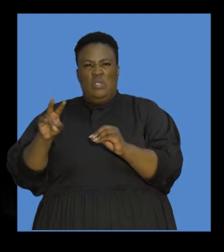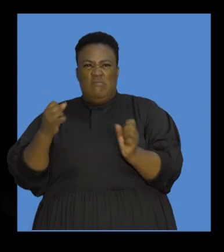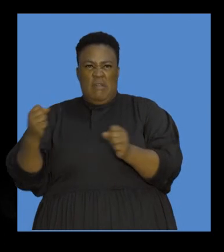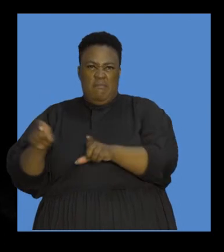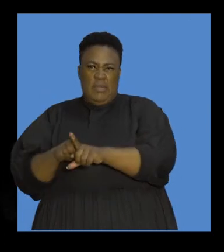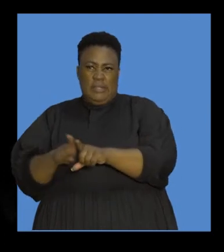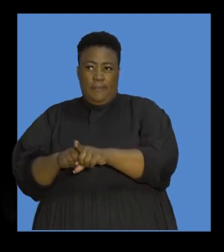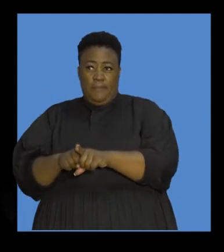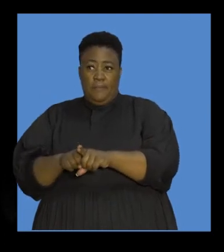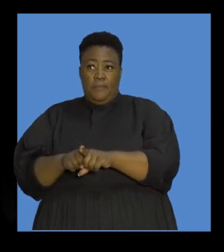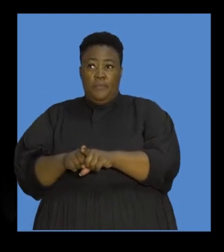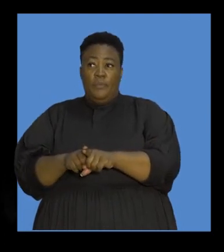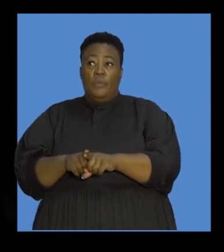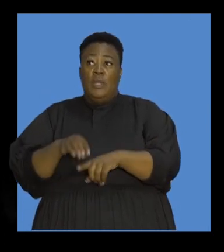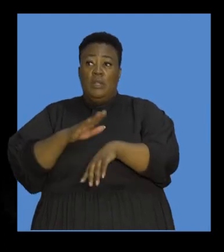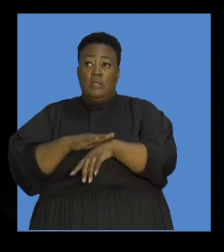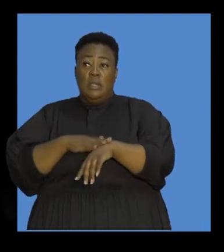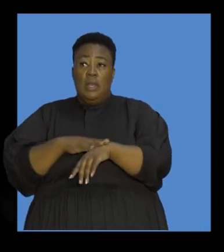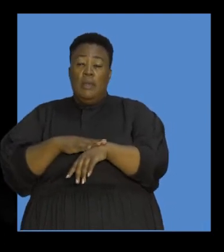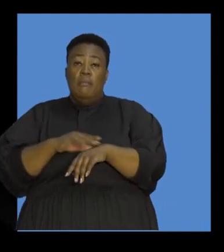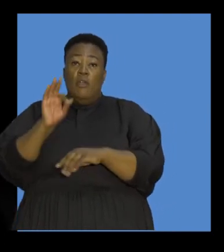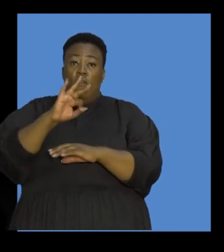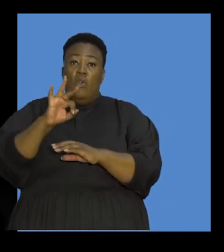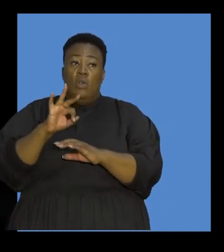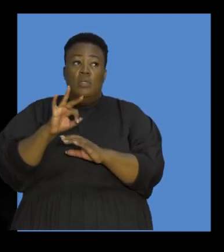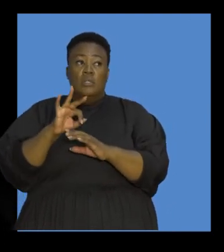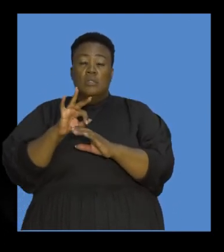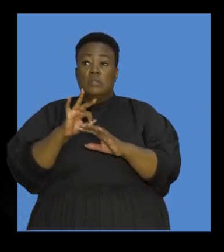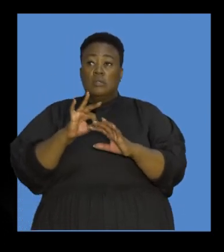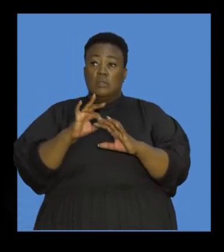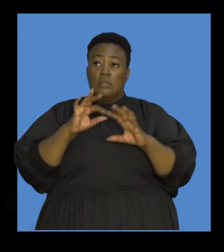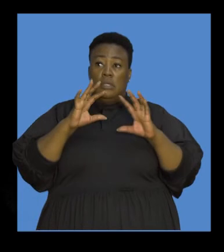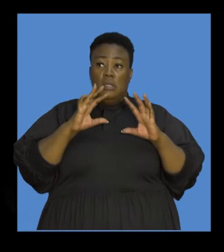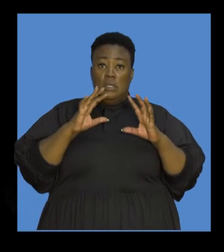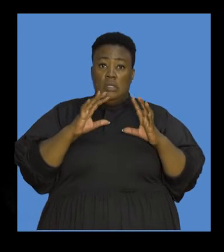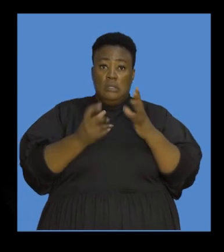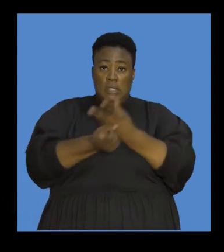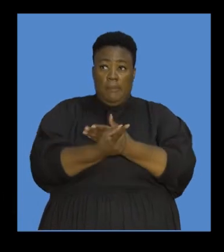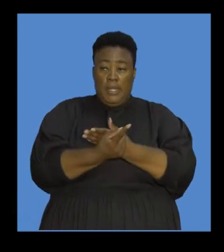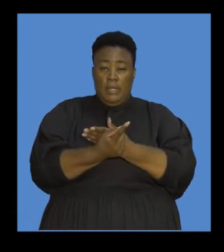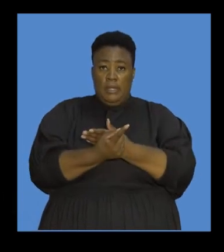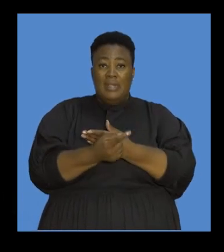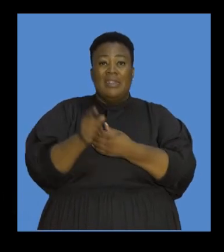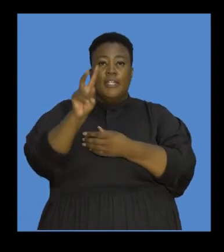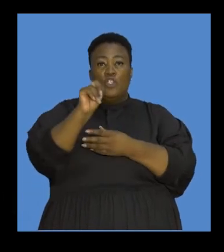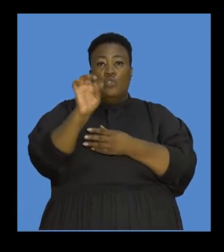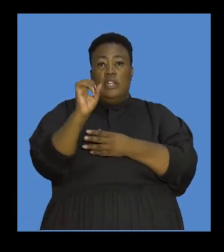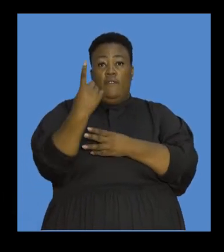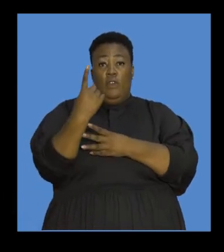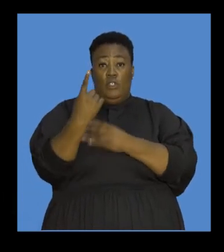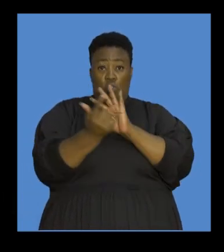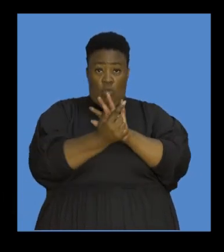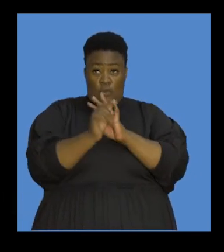velocity. When a force is exerted, and together this is Newton's first law, okay, just so we